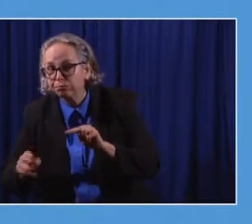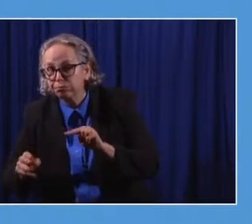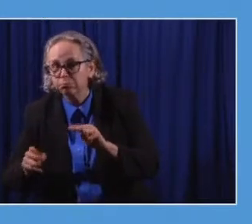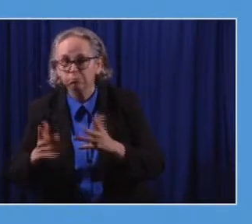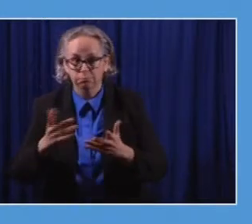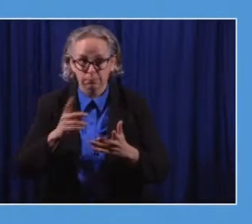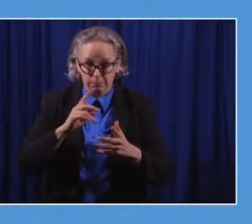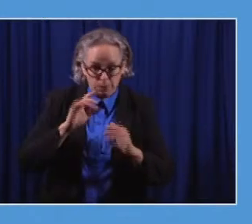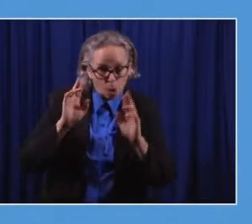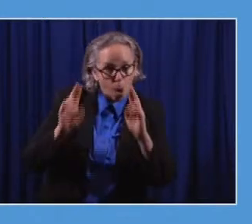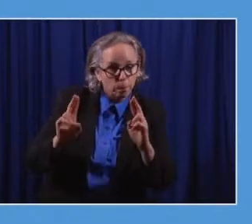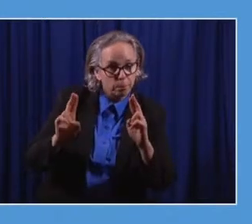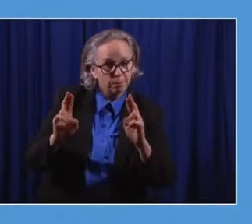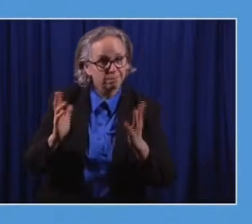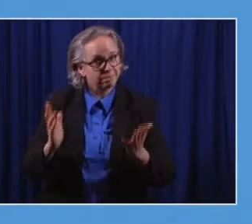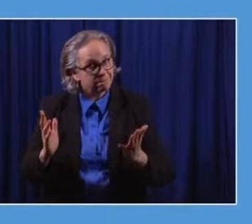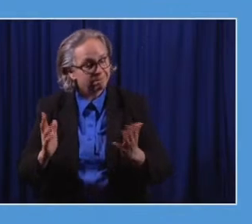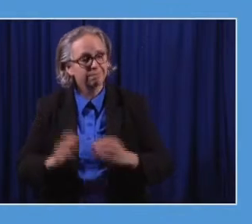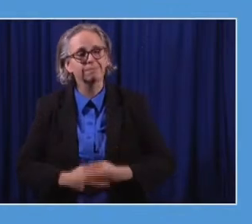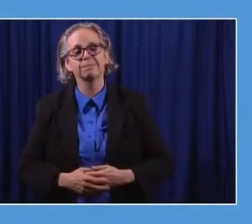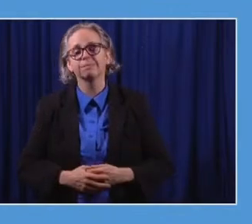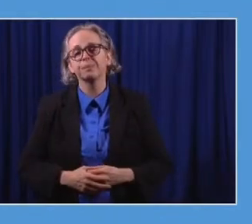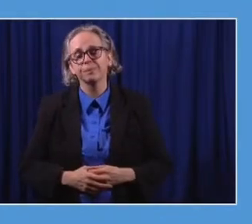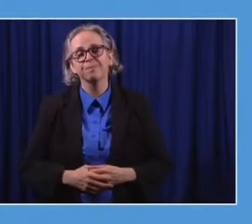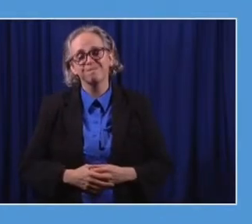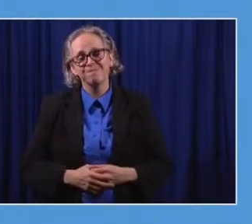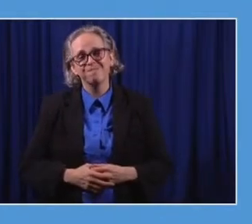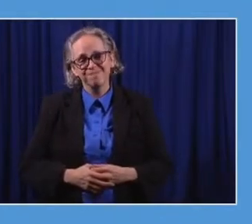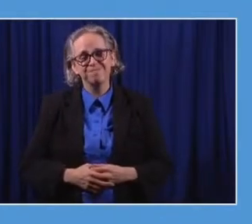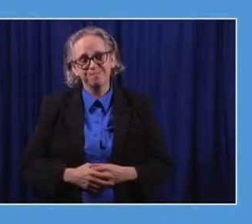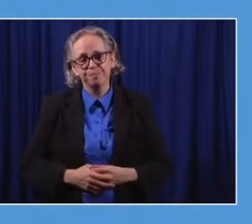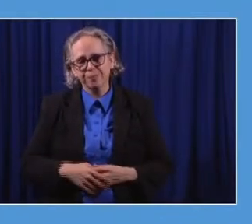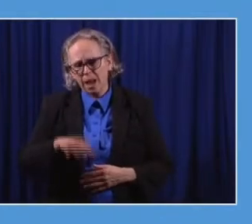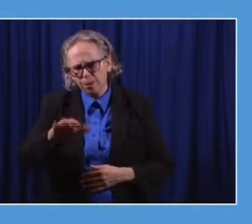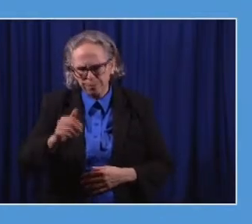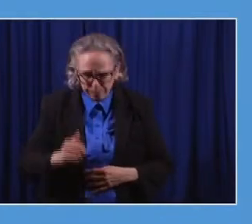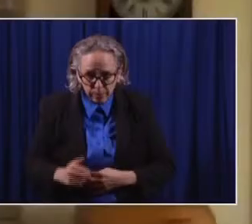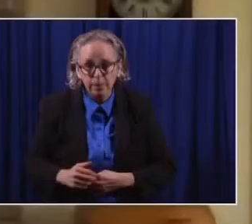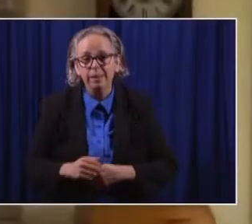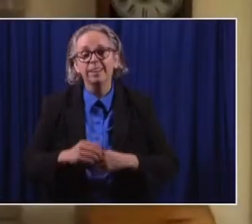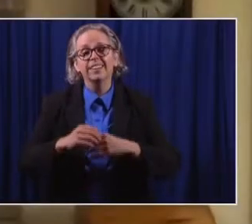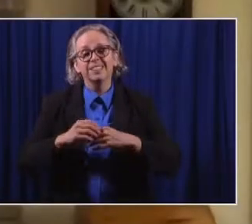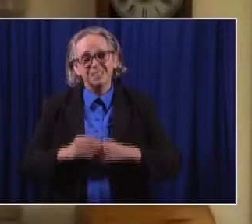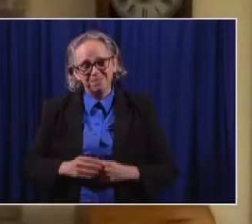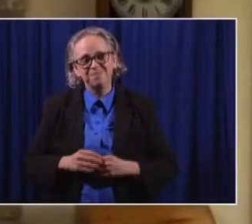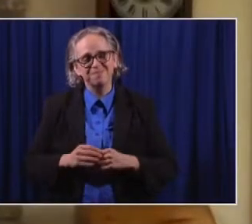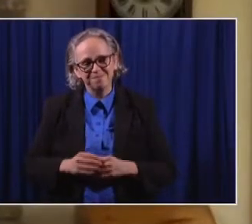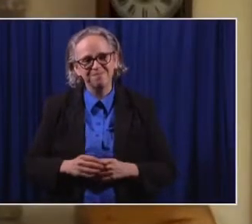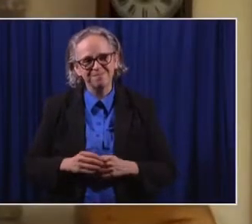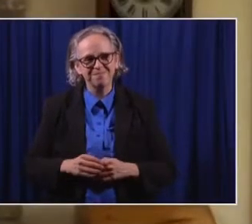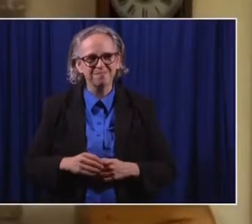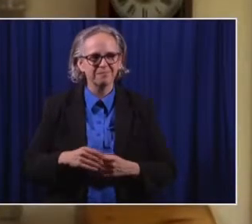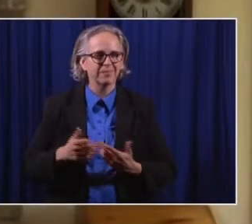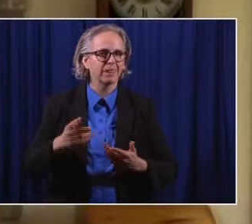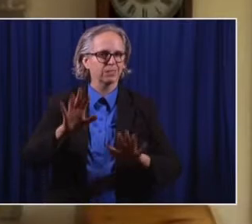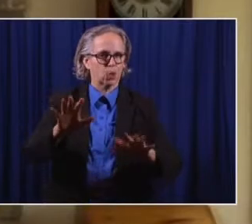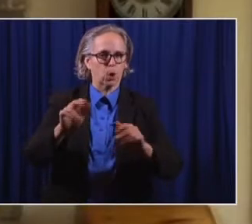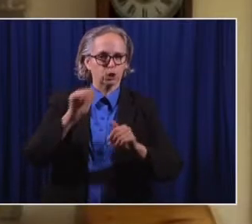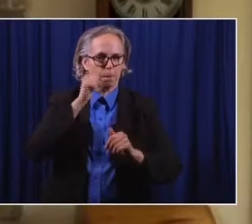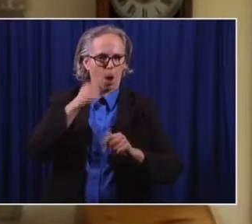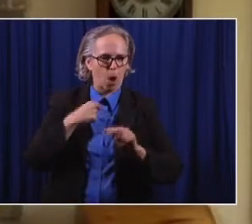good trend. We are seeing a little trend downward. We'll anxiously await tomorrow's numbers.